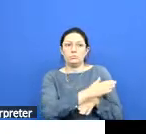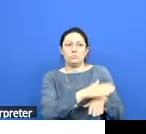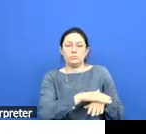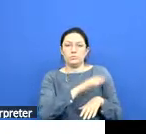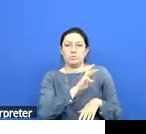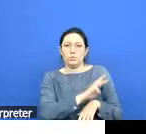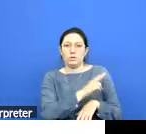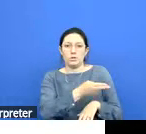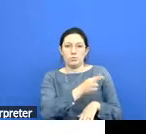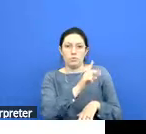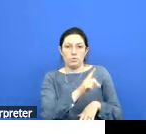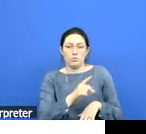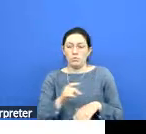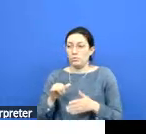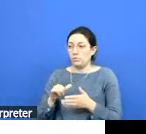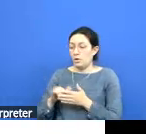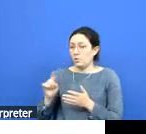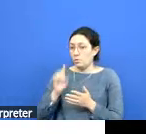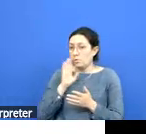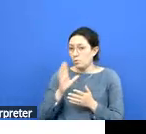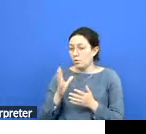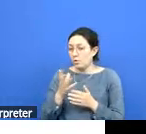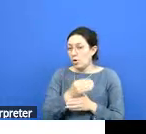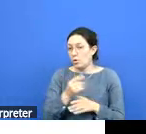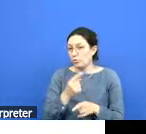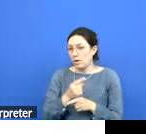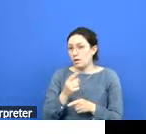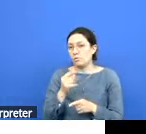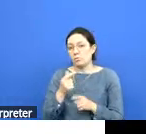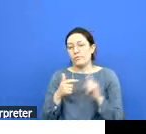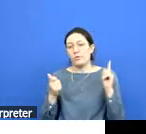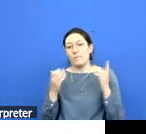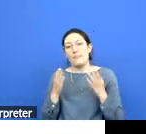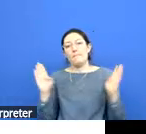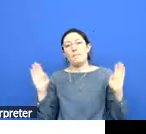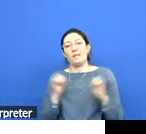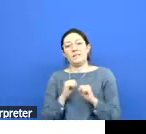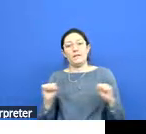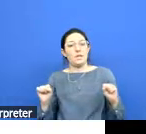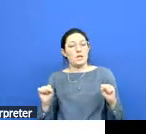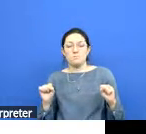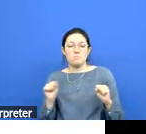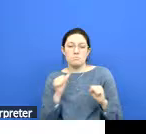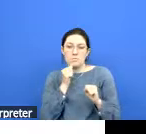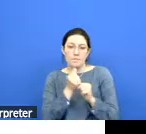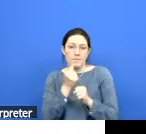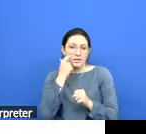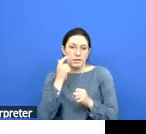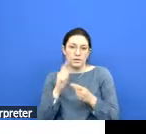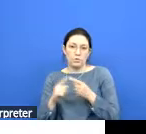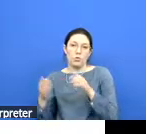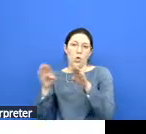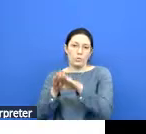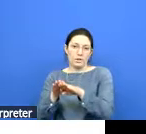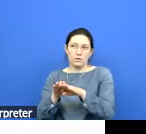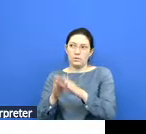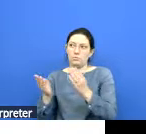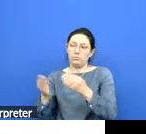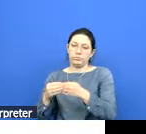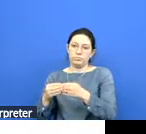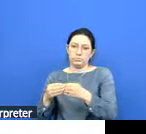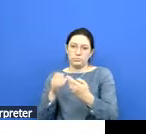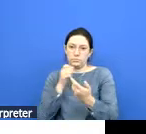Road. Which is where it will go. But again, from a public safety standpoint, it does not make sense to close that off and not have